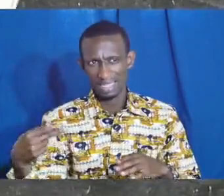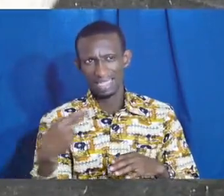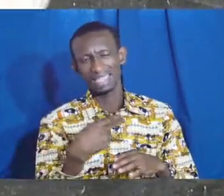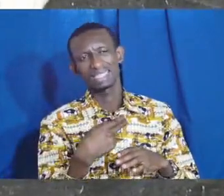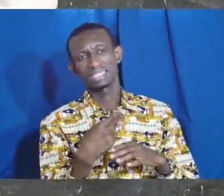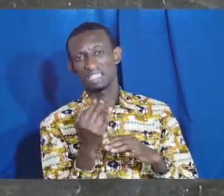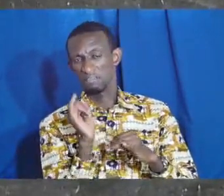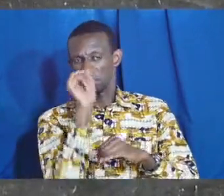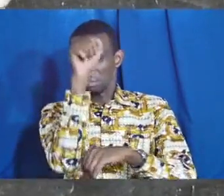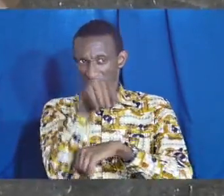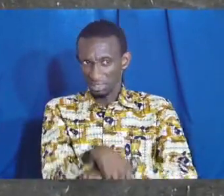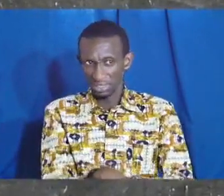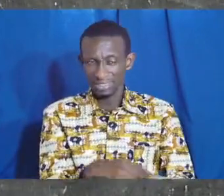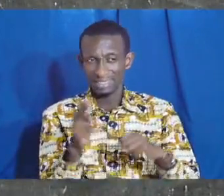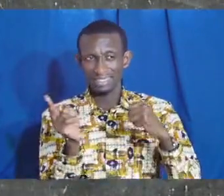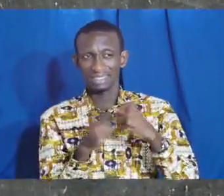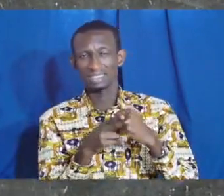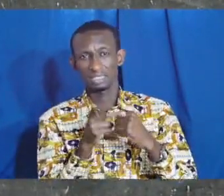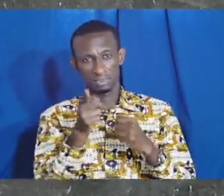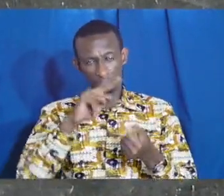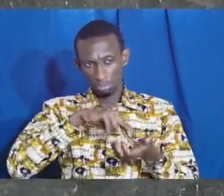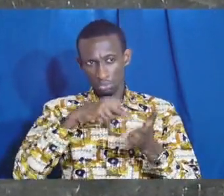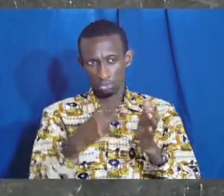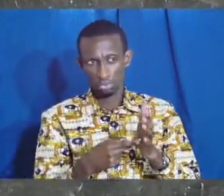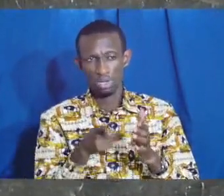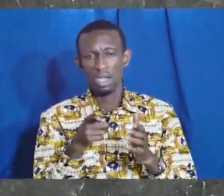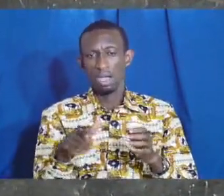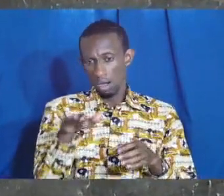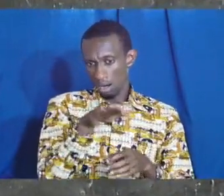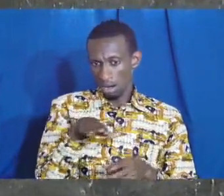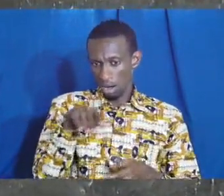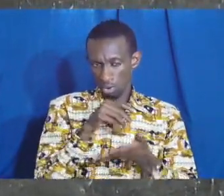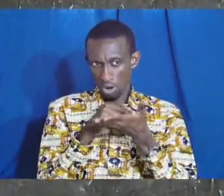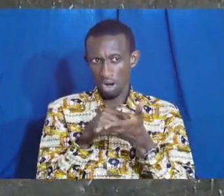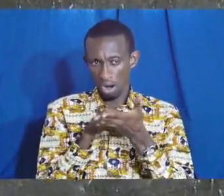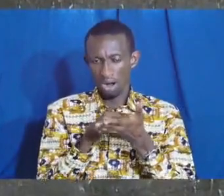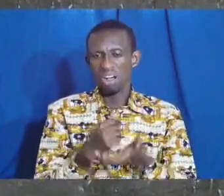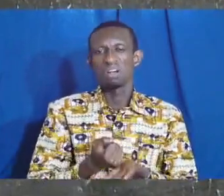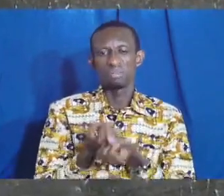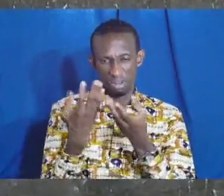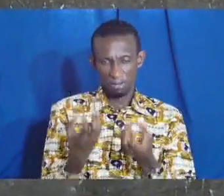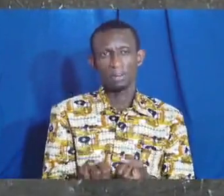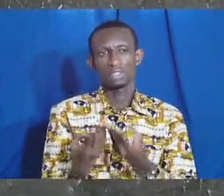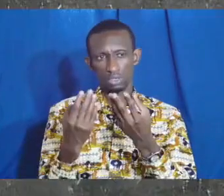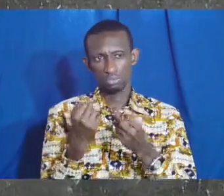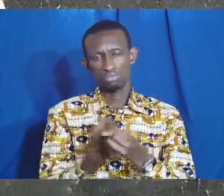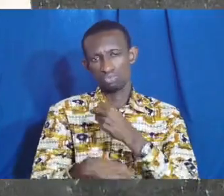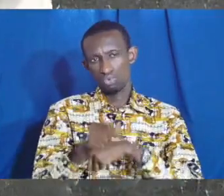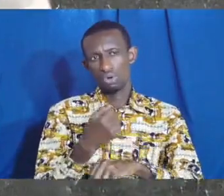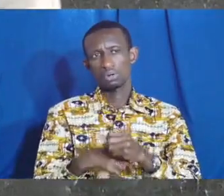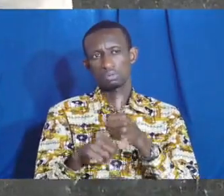than 7. If I say greater than 7, it means that the environment performs its function efficiently when the environment is